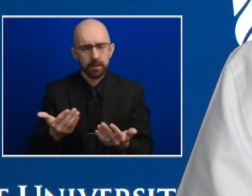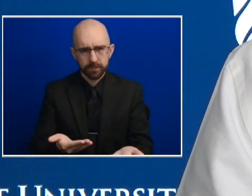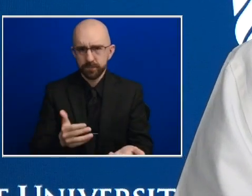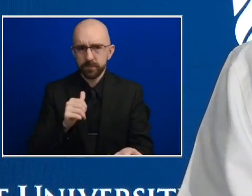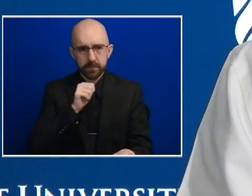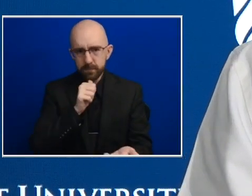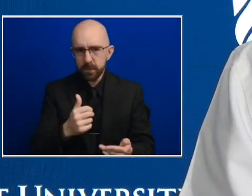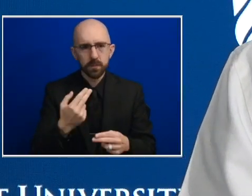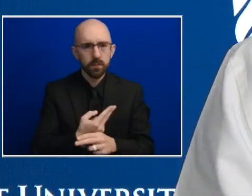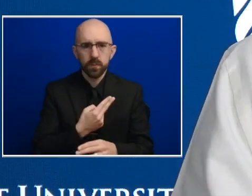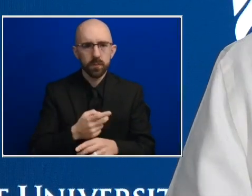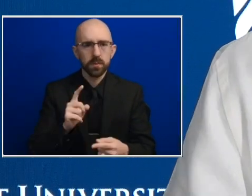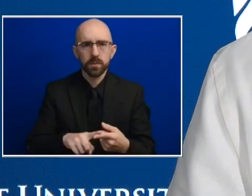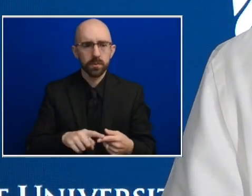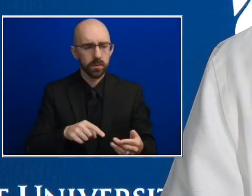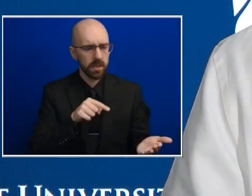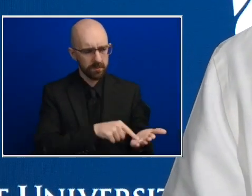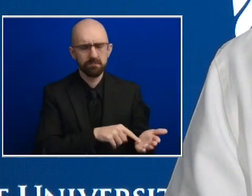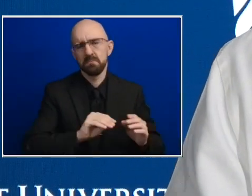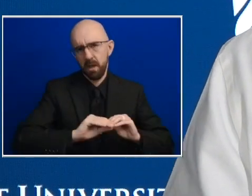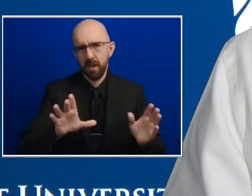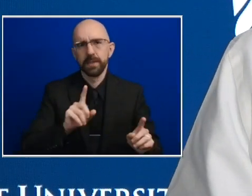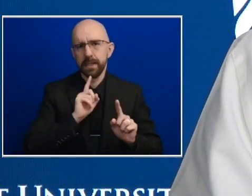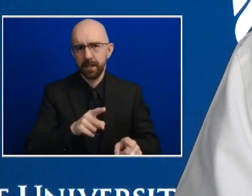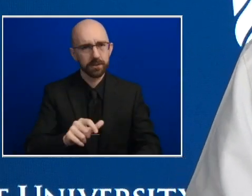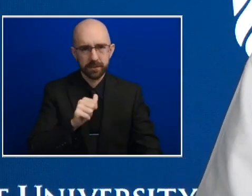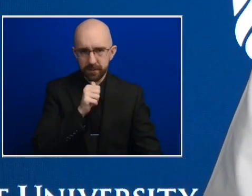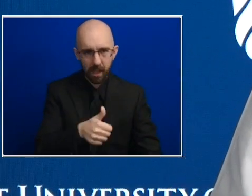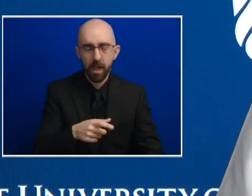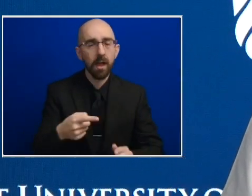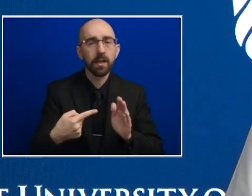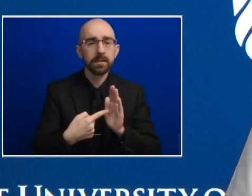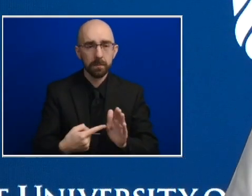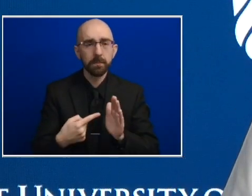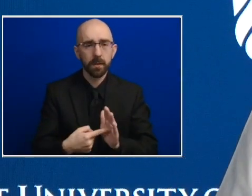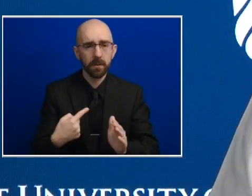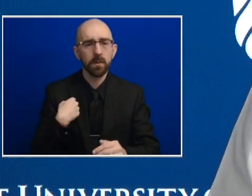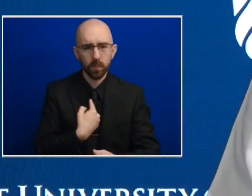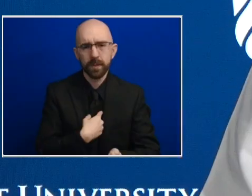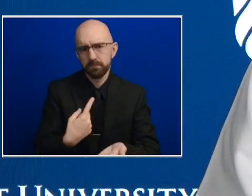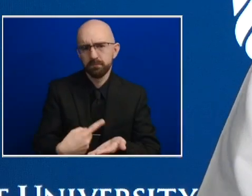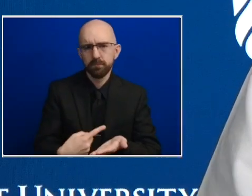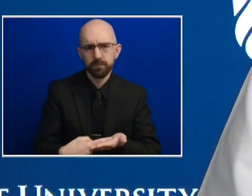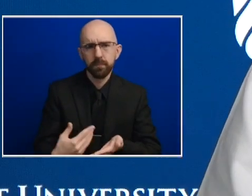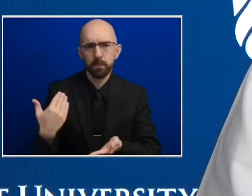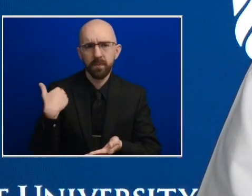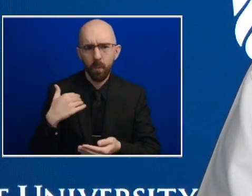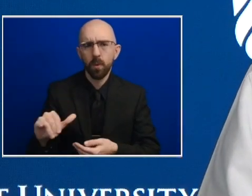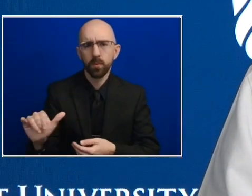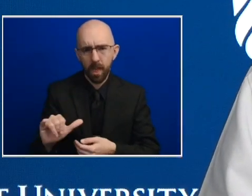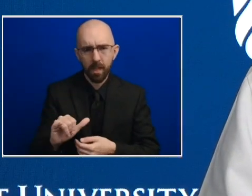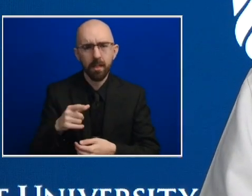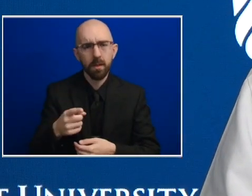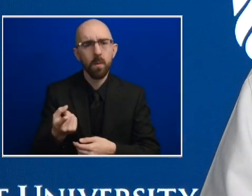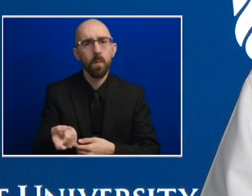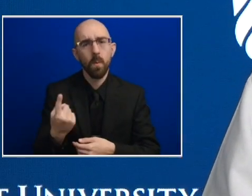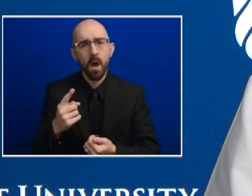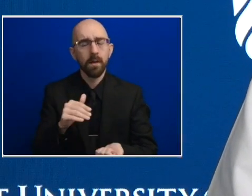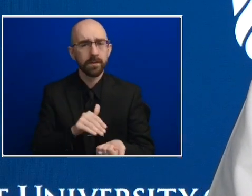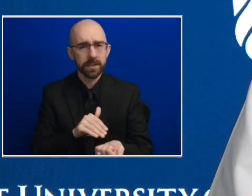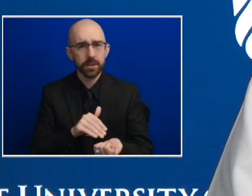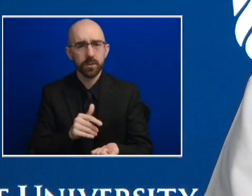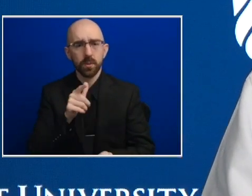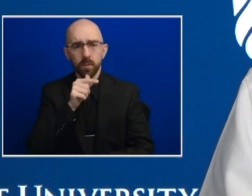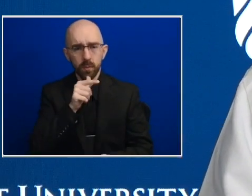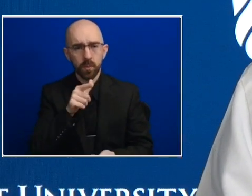used to draw conclusions. As an example, and we have talked about this before as well, there was one physician who